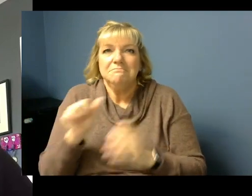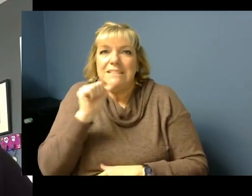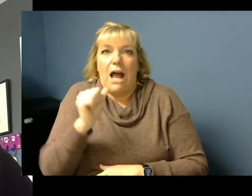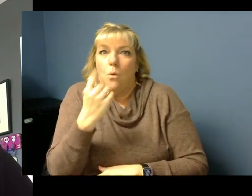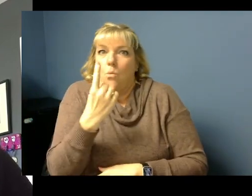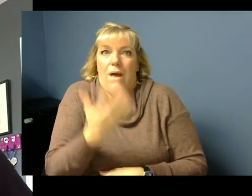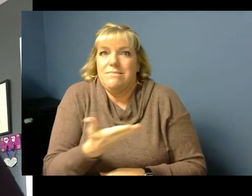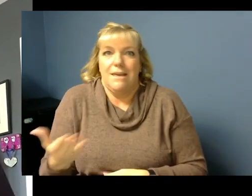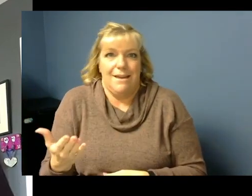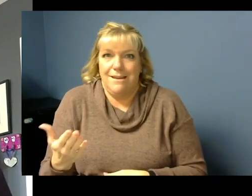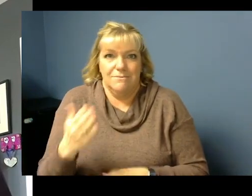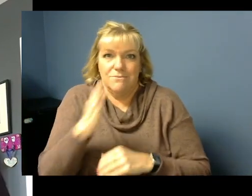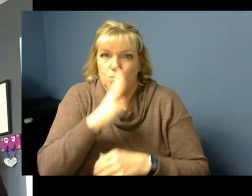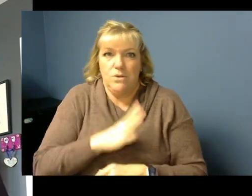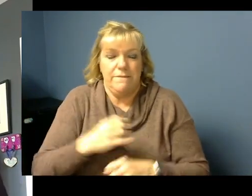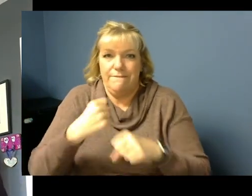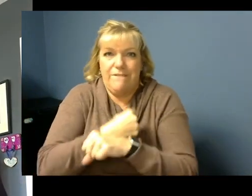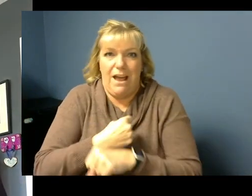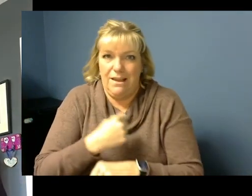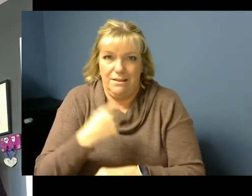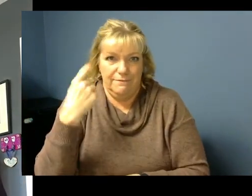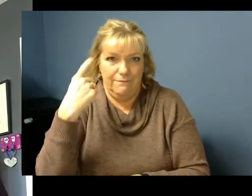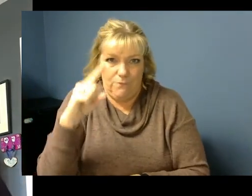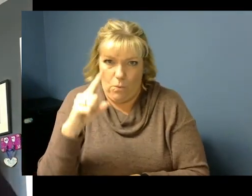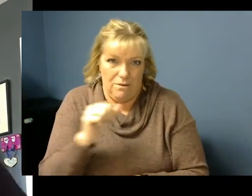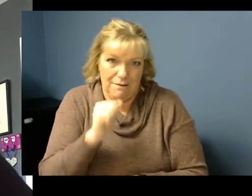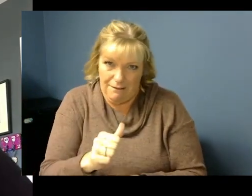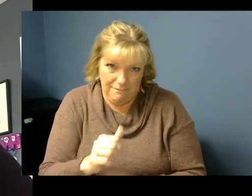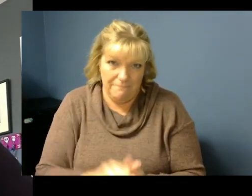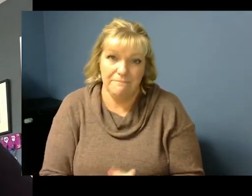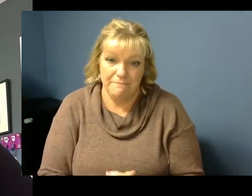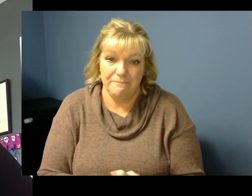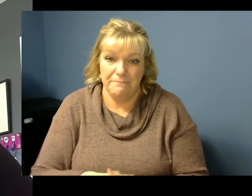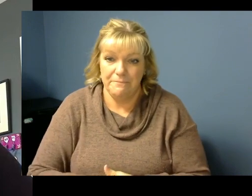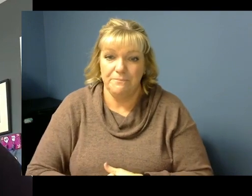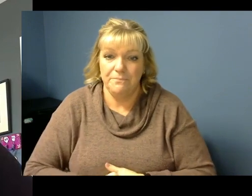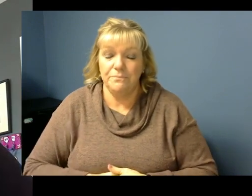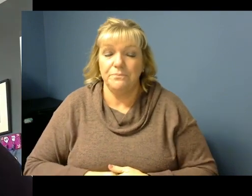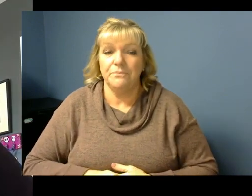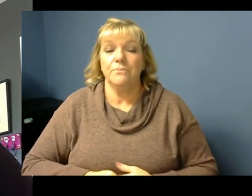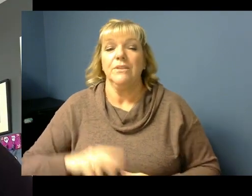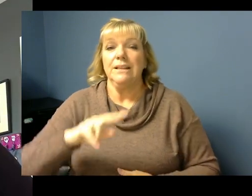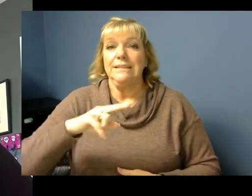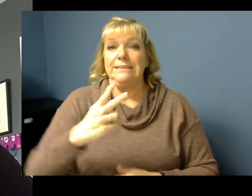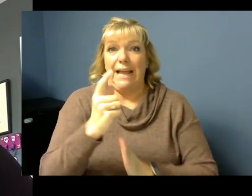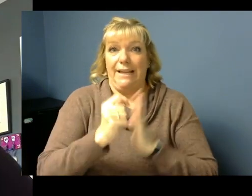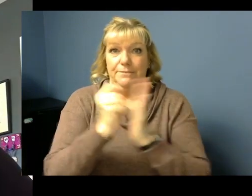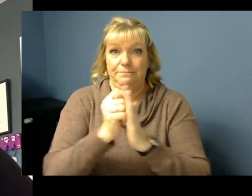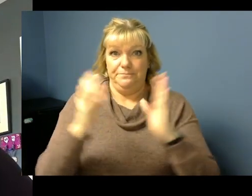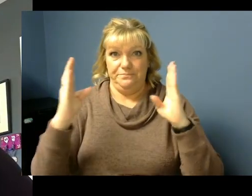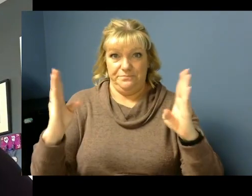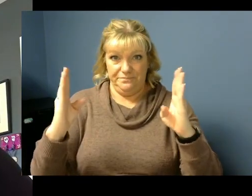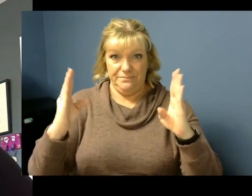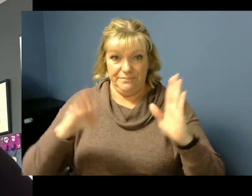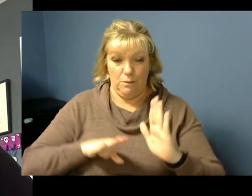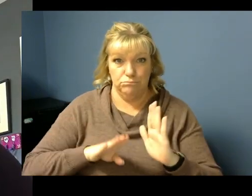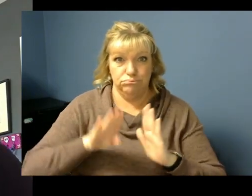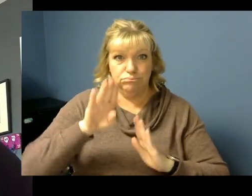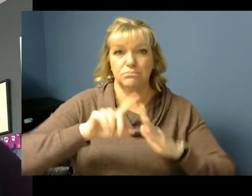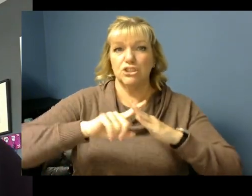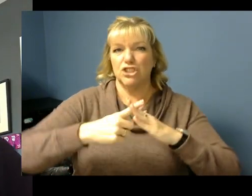and aren't so connected to maybe just one idea. So the second wave, again, we could start it in the